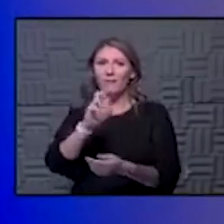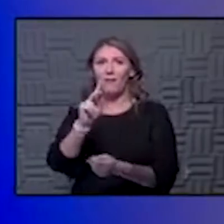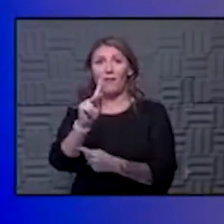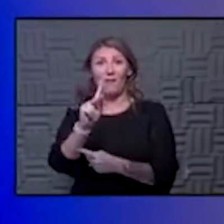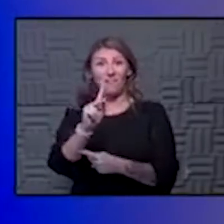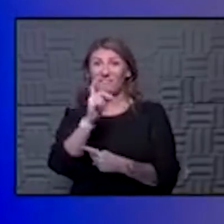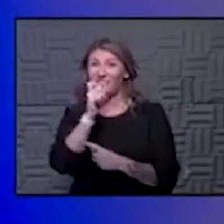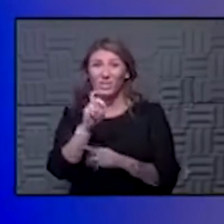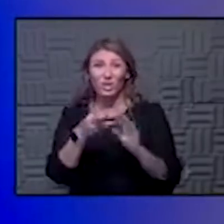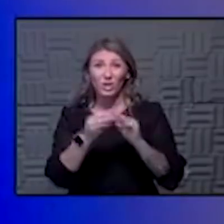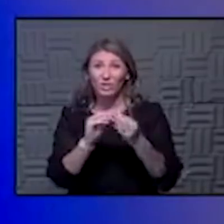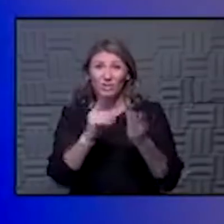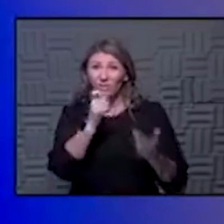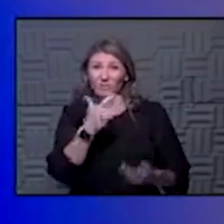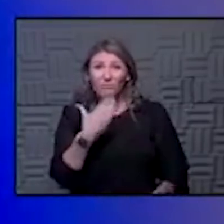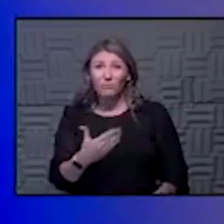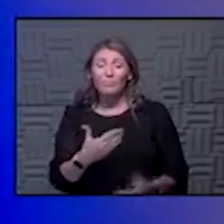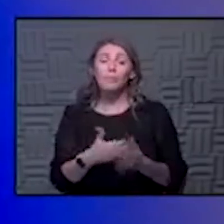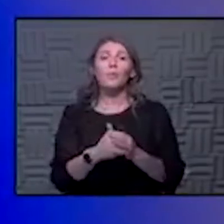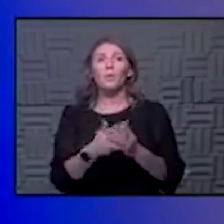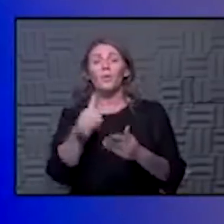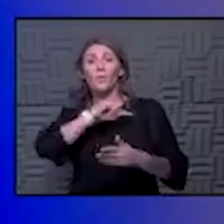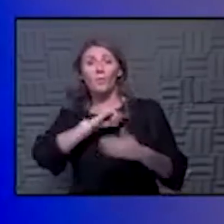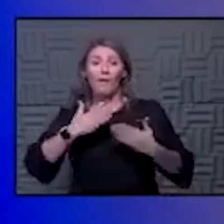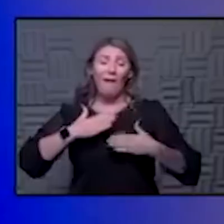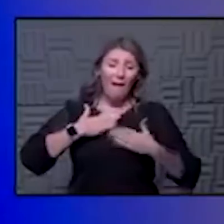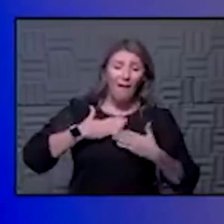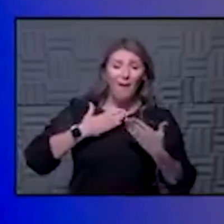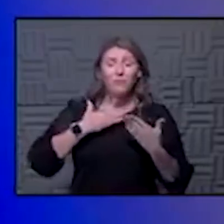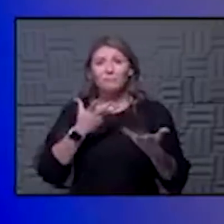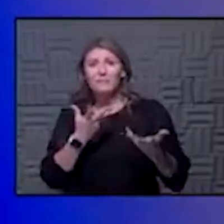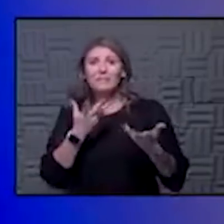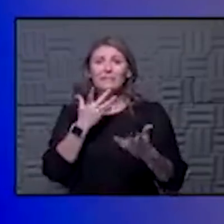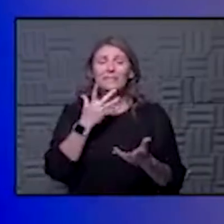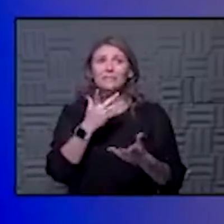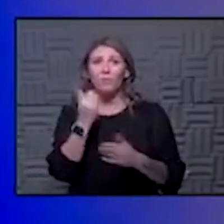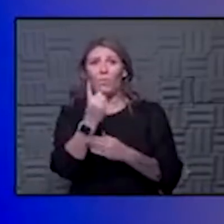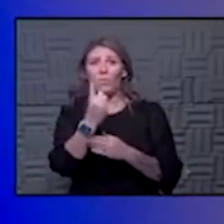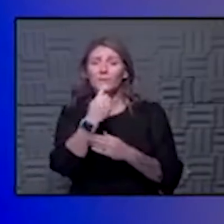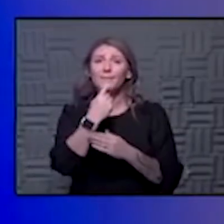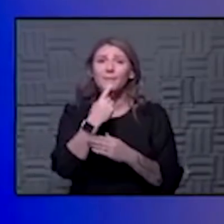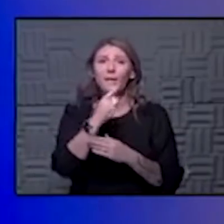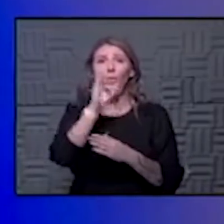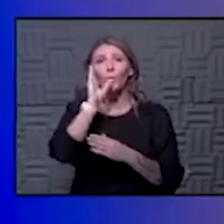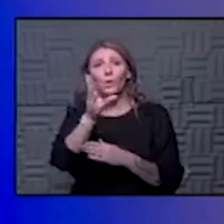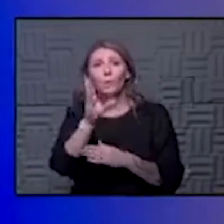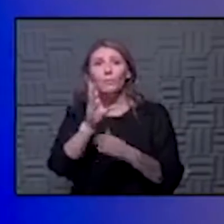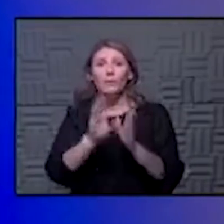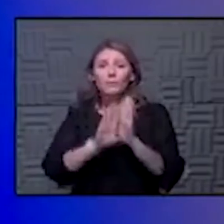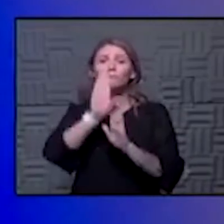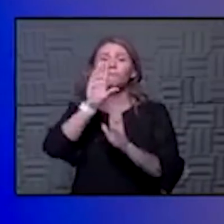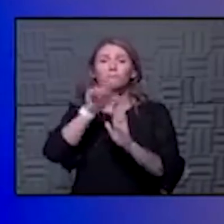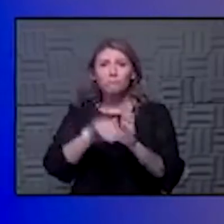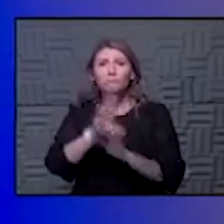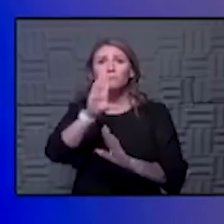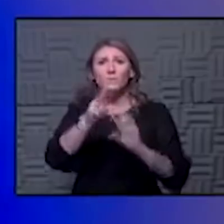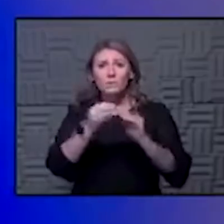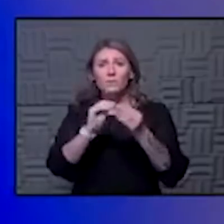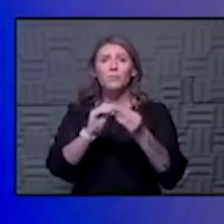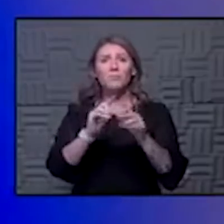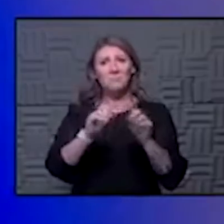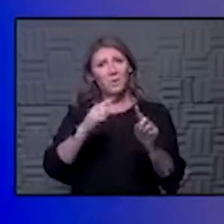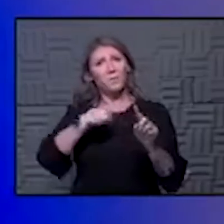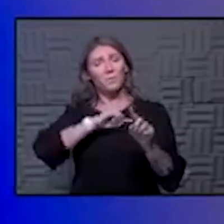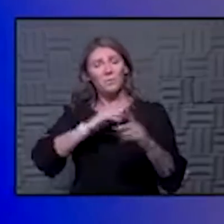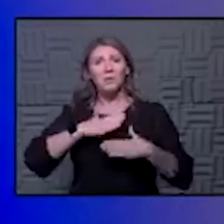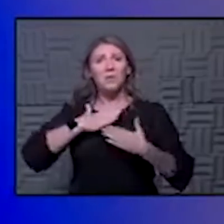Hi. It's not good. I think we were a little bit happy, although we always have said that there's going to be vacillation in these numbers, but we were kind